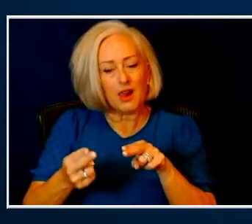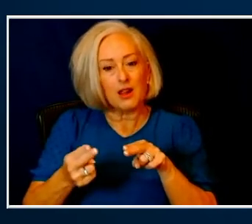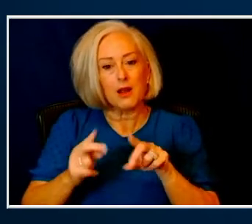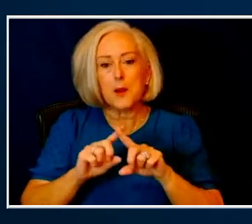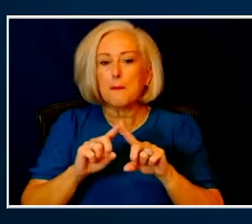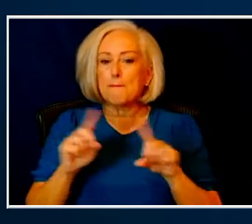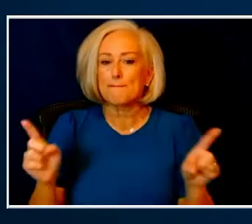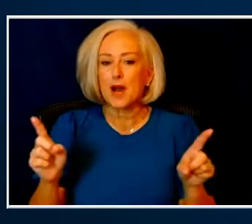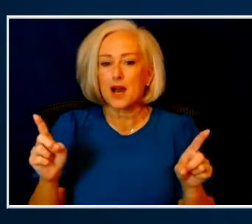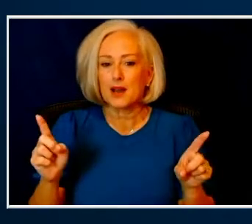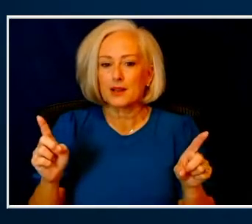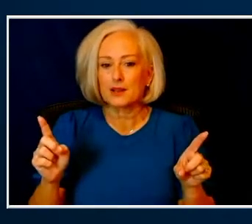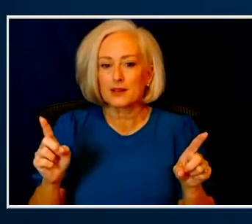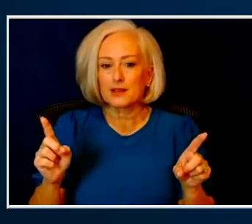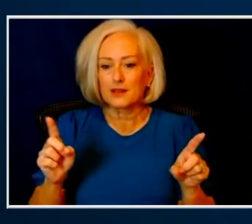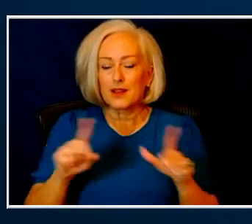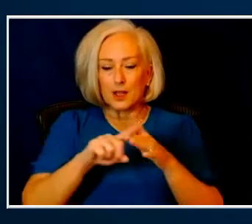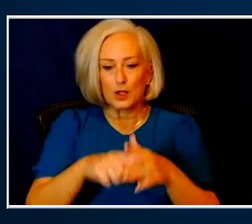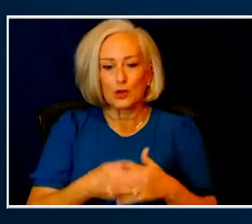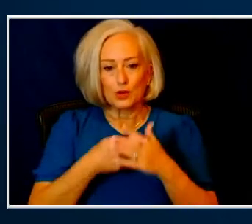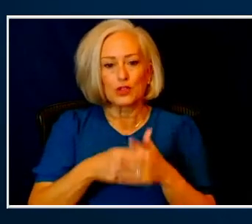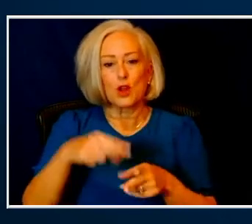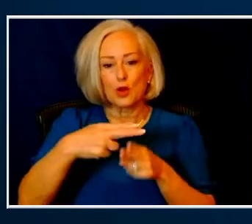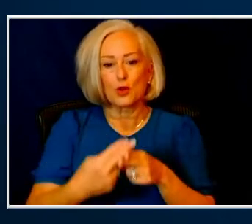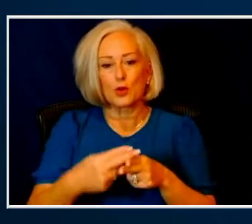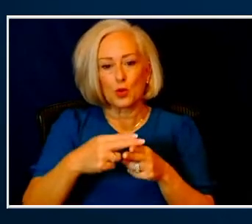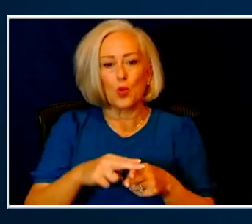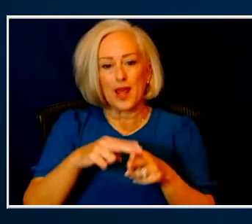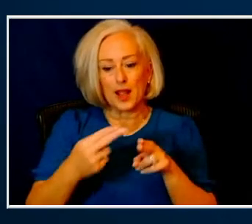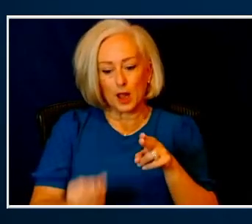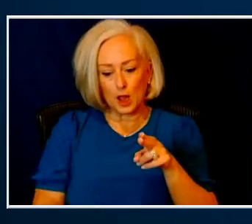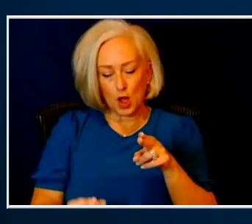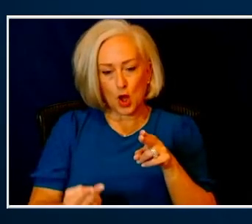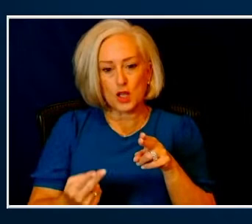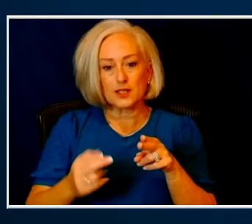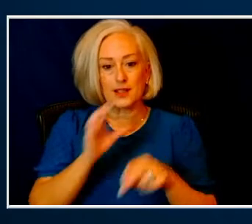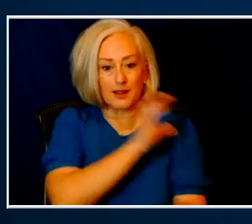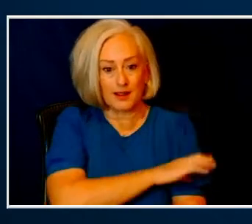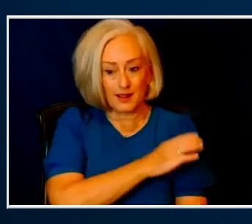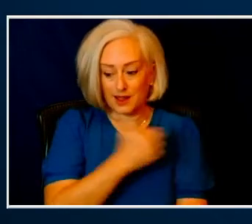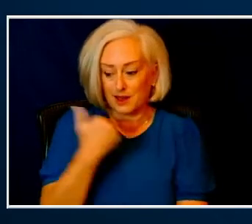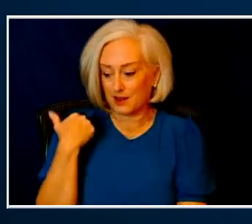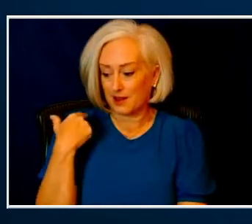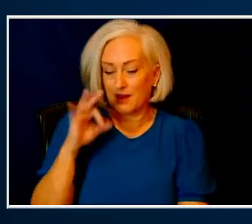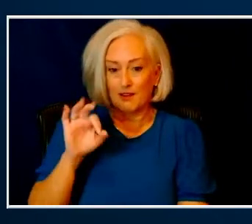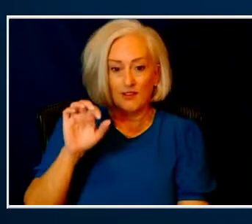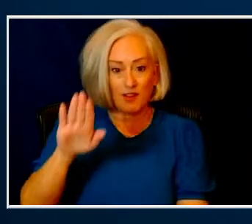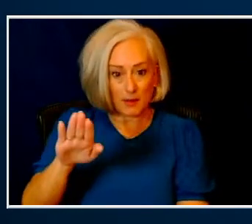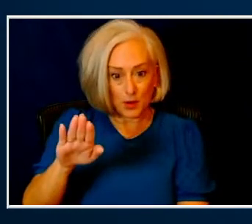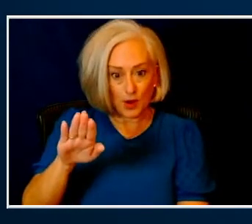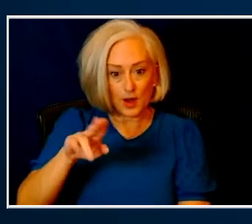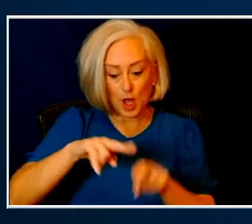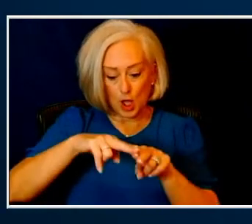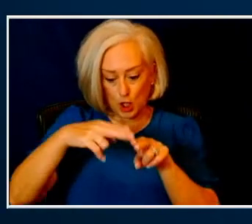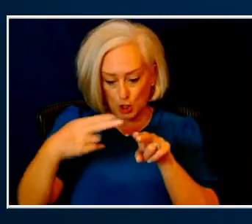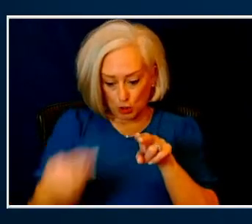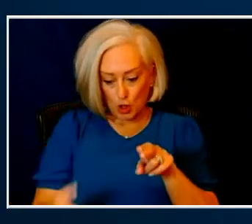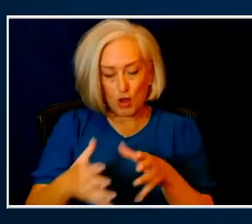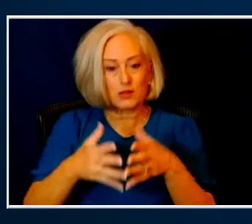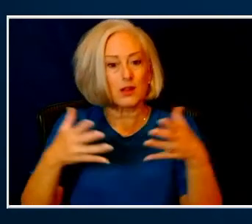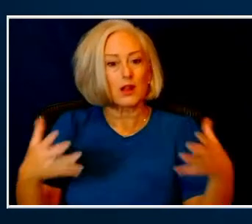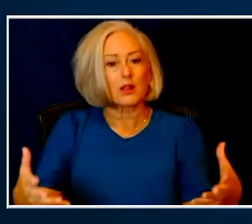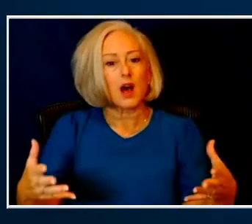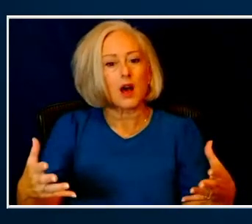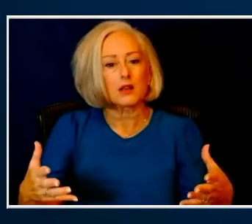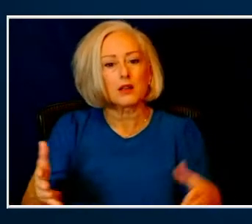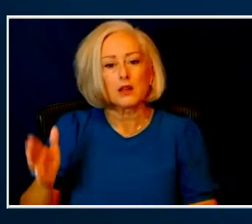Med Center's weight loss clinic in February, you've been able to finally lose a significant amount of weight. What didn't work before? And Georgia,